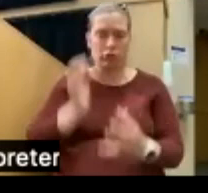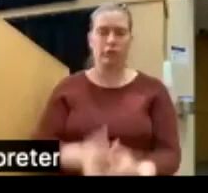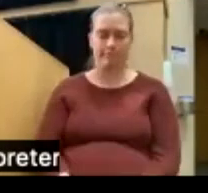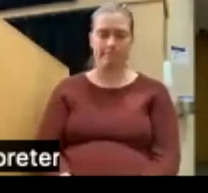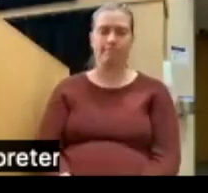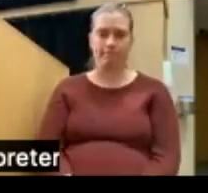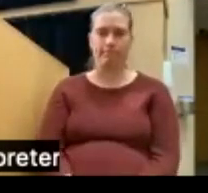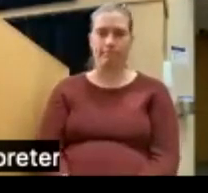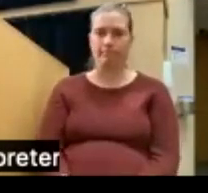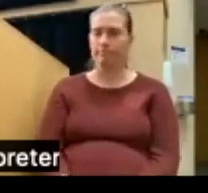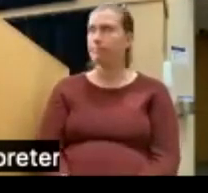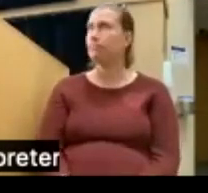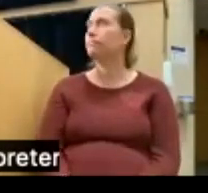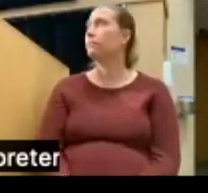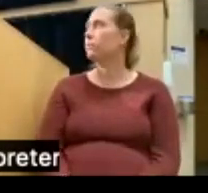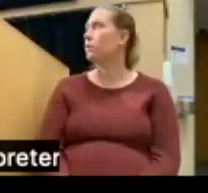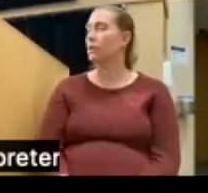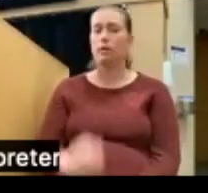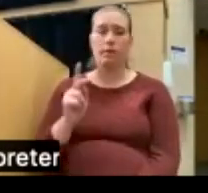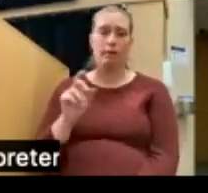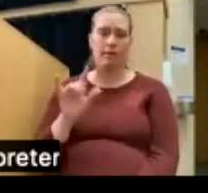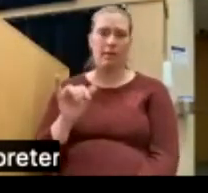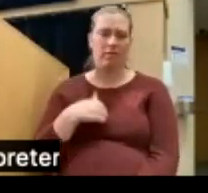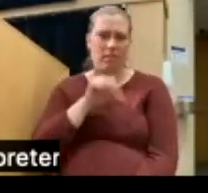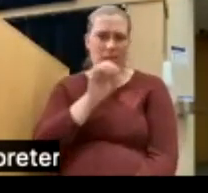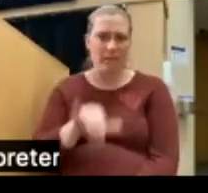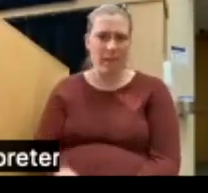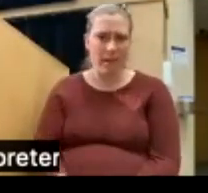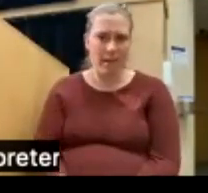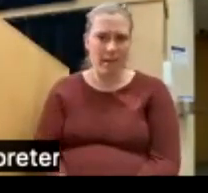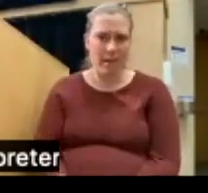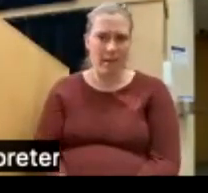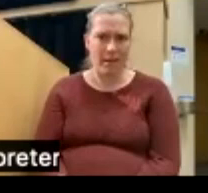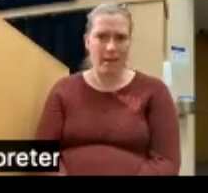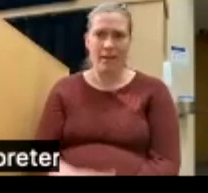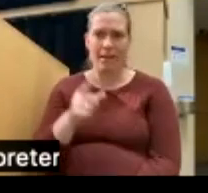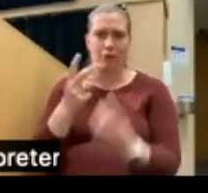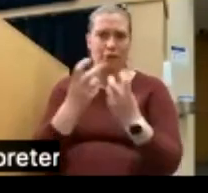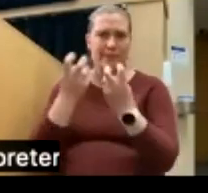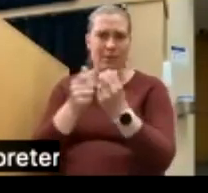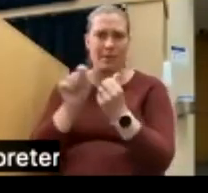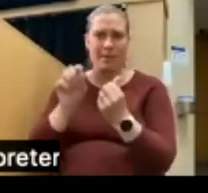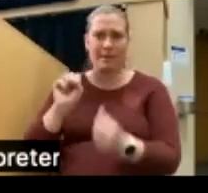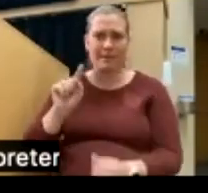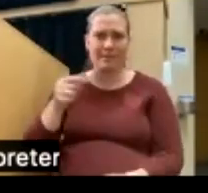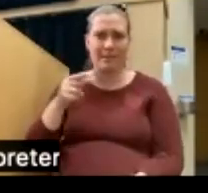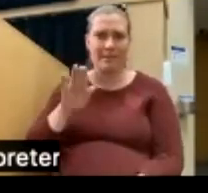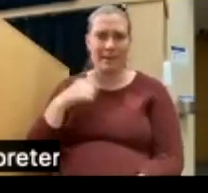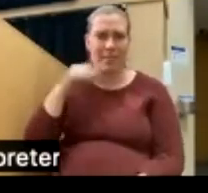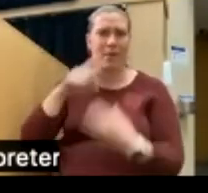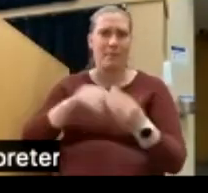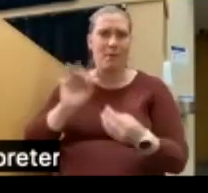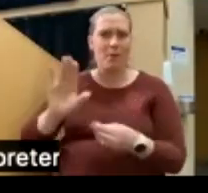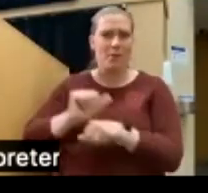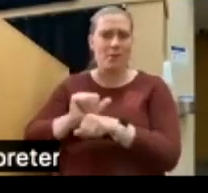Yeah. Well, I love that. And especially you're sitting next to Stephanie, I'm just thinking about her work and, you know, all